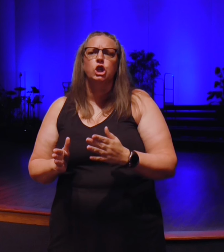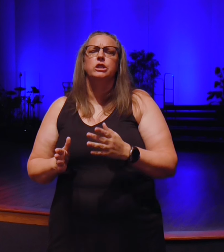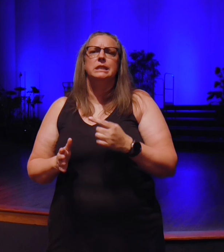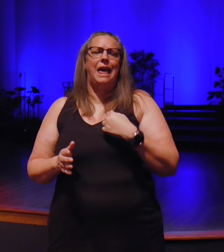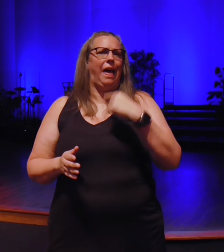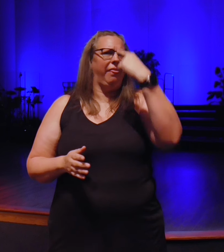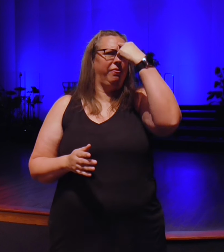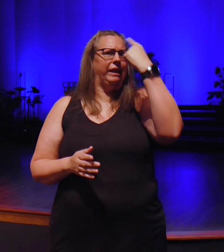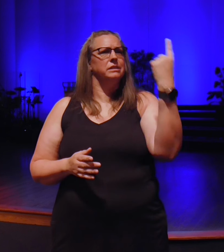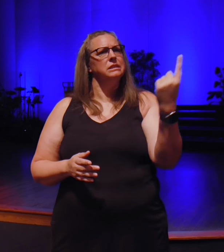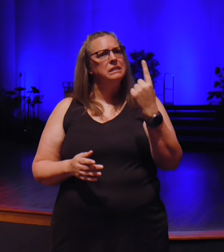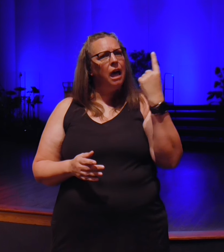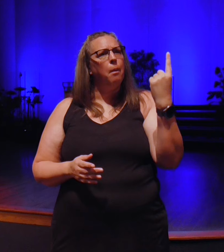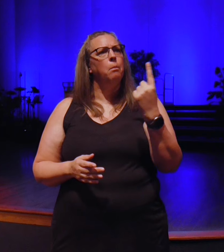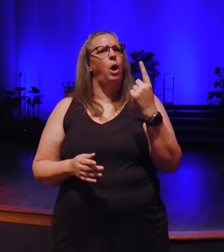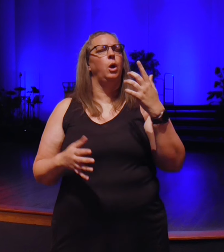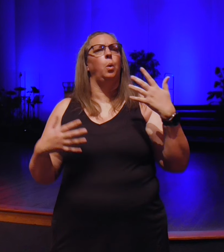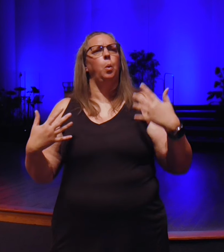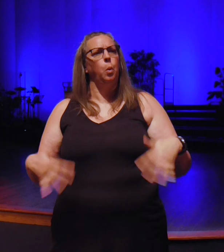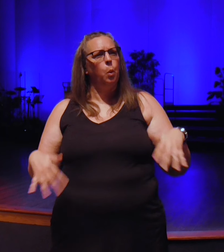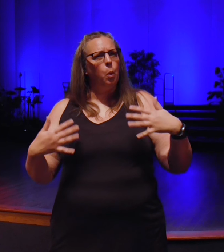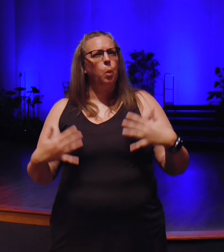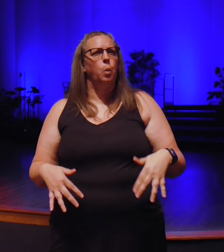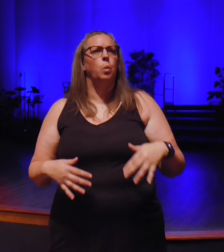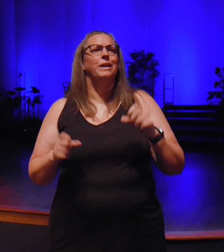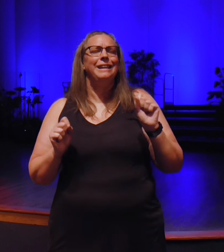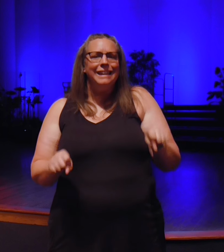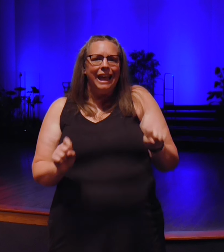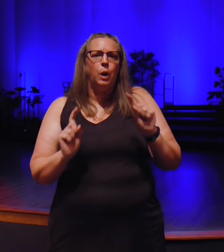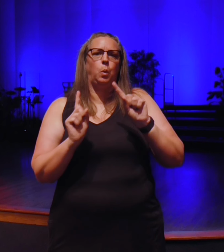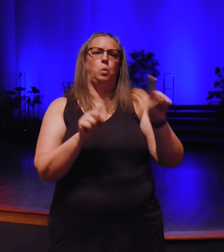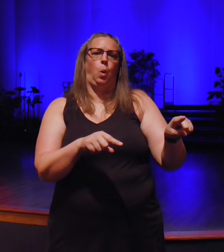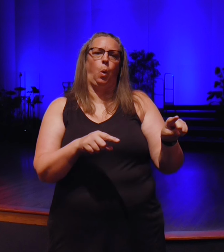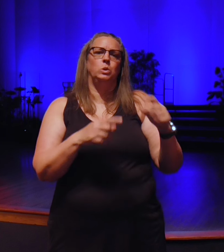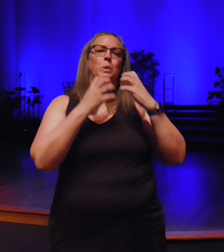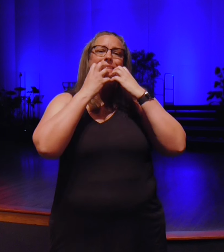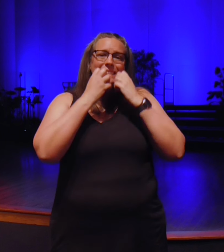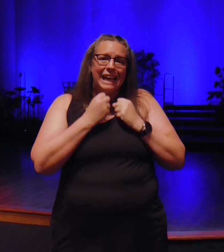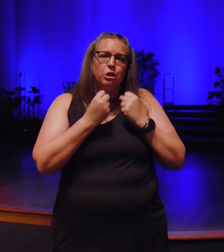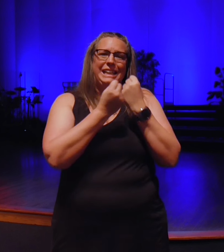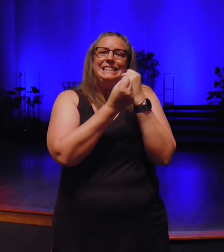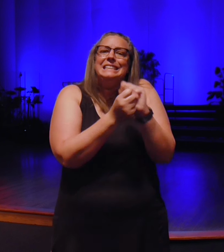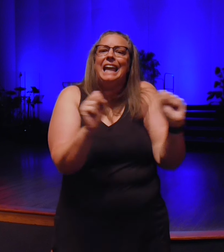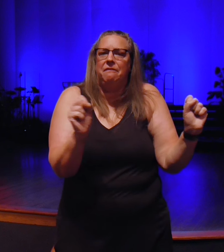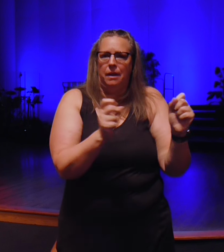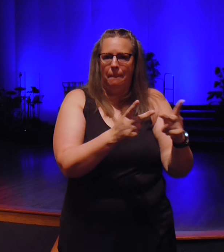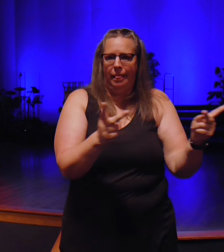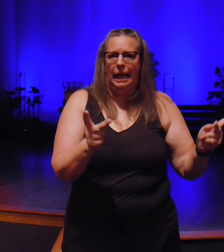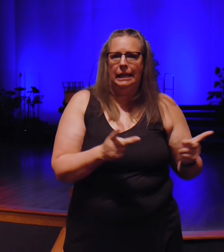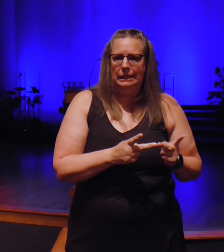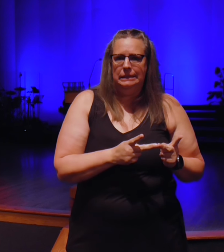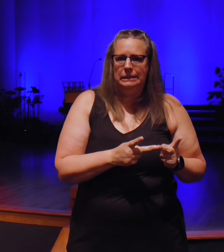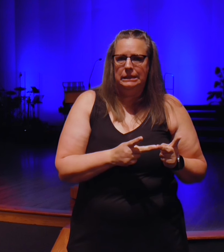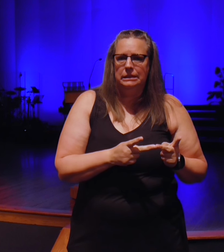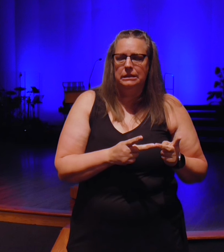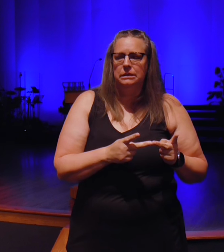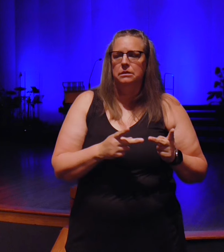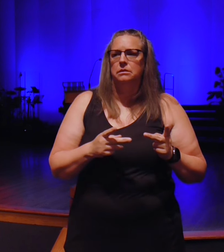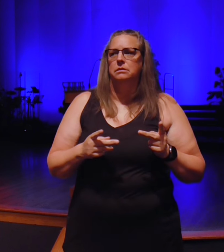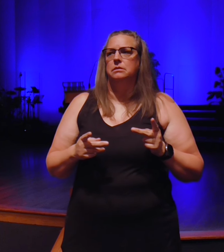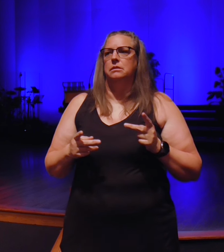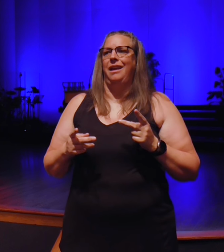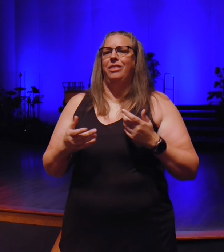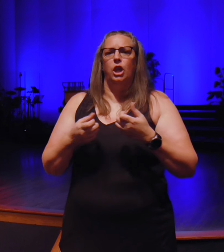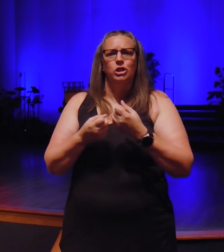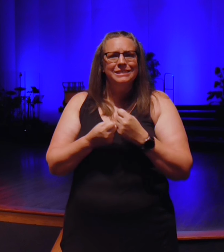of someone being in a safe and sacred space to be relieved from the prison of belief, of